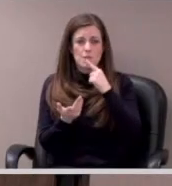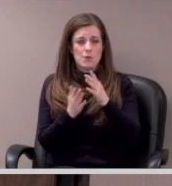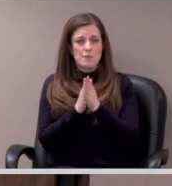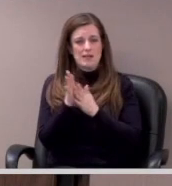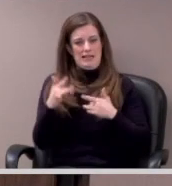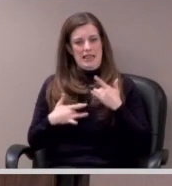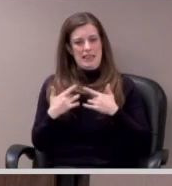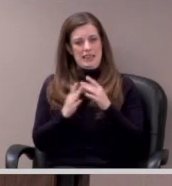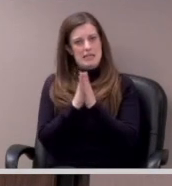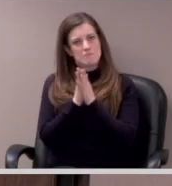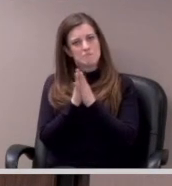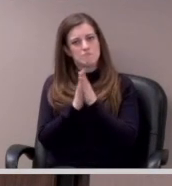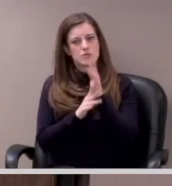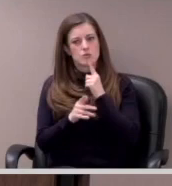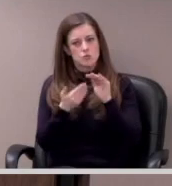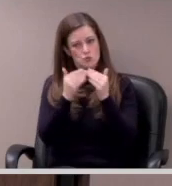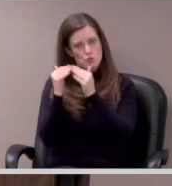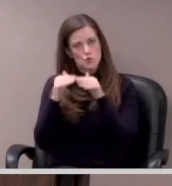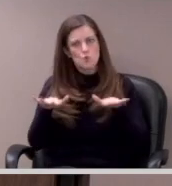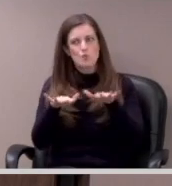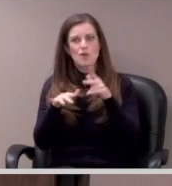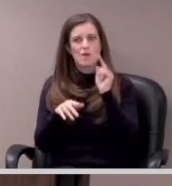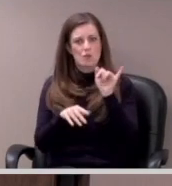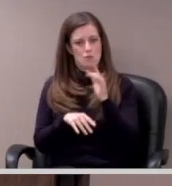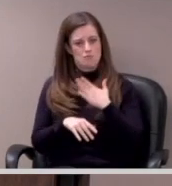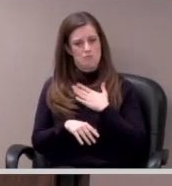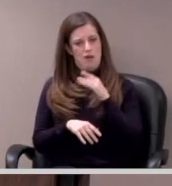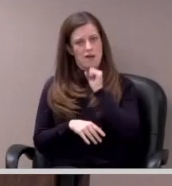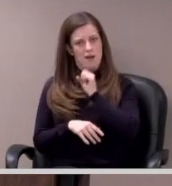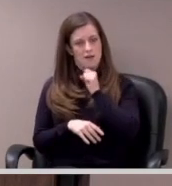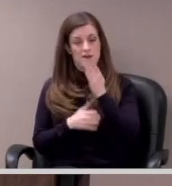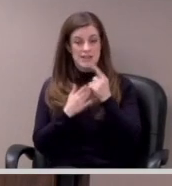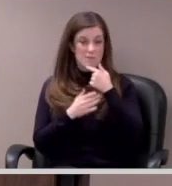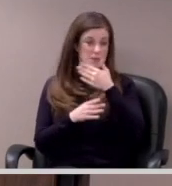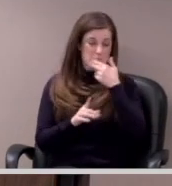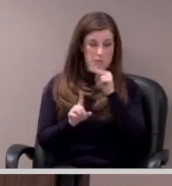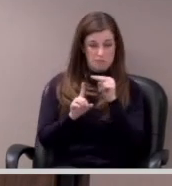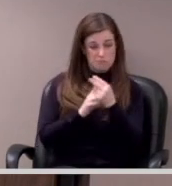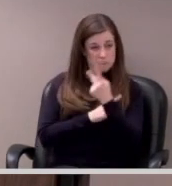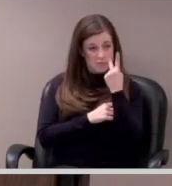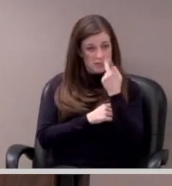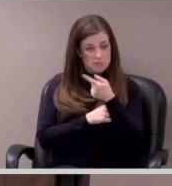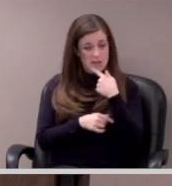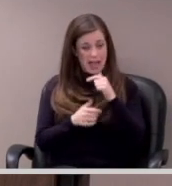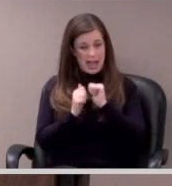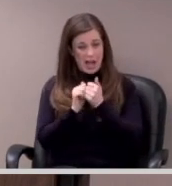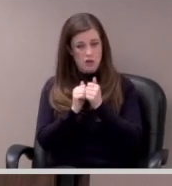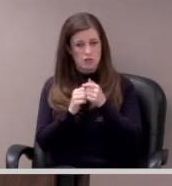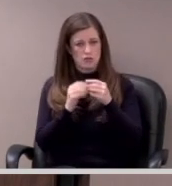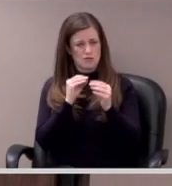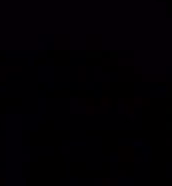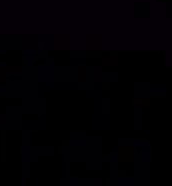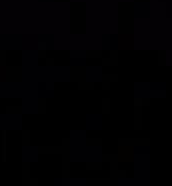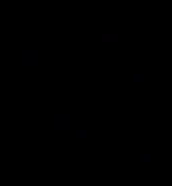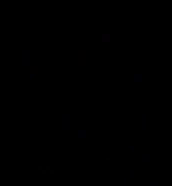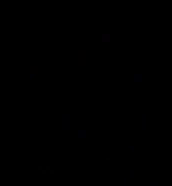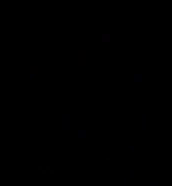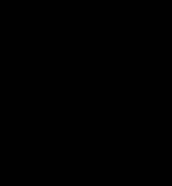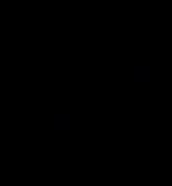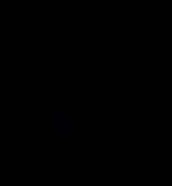commitment to a community of people my age. I ensure that someone has a better insight on how to solve the problem of transportation